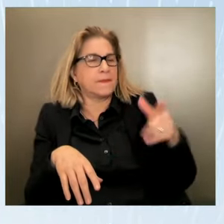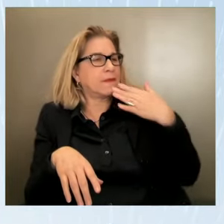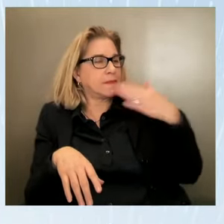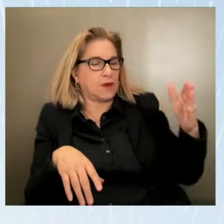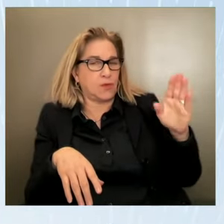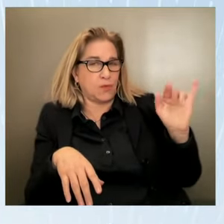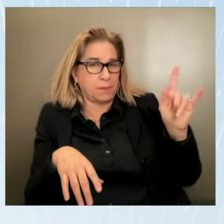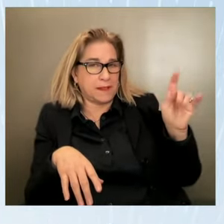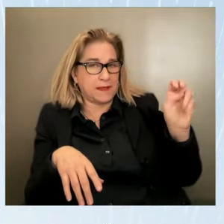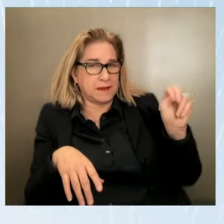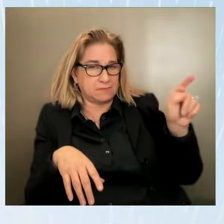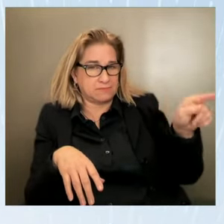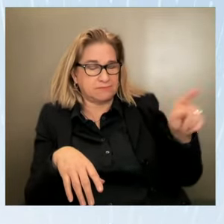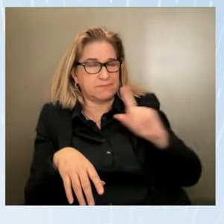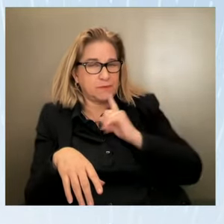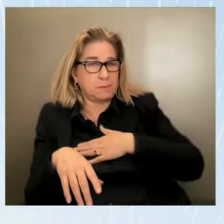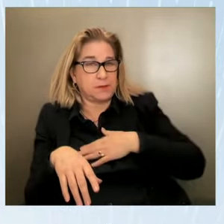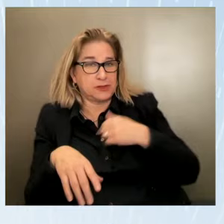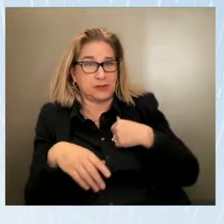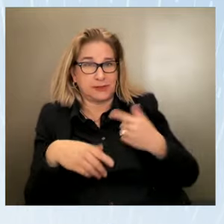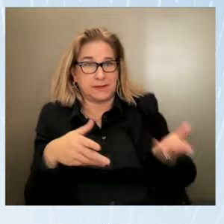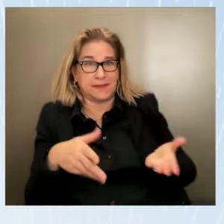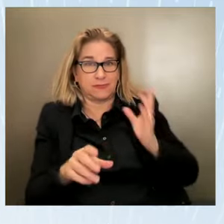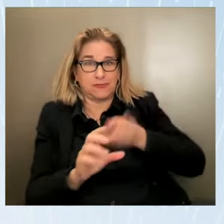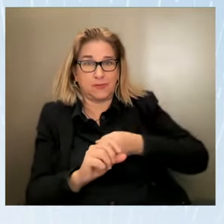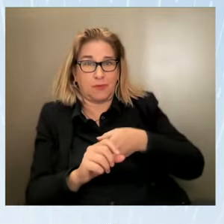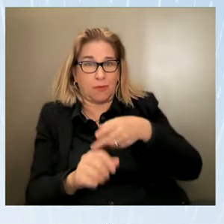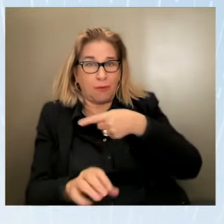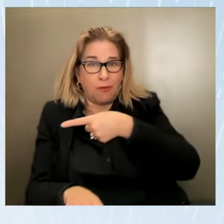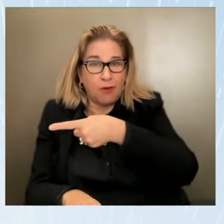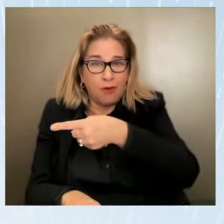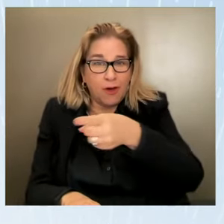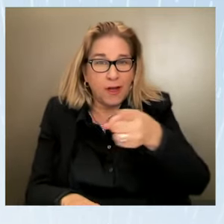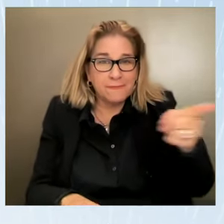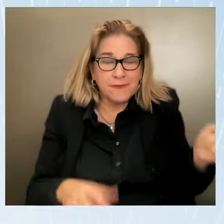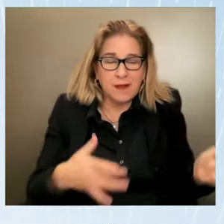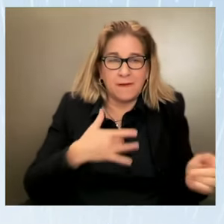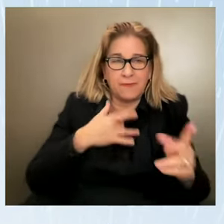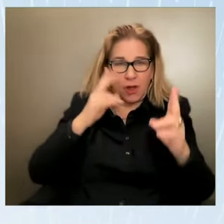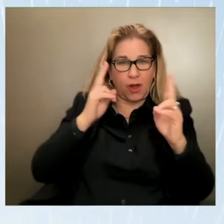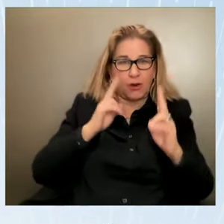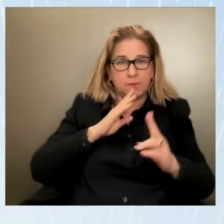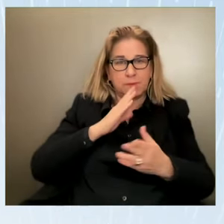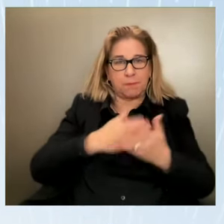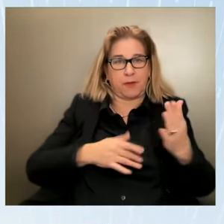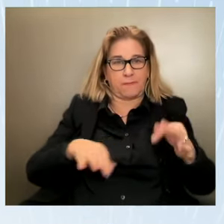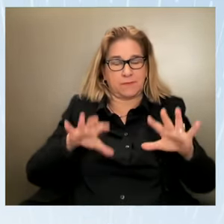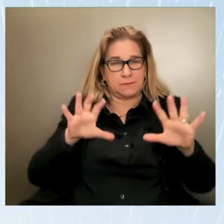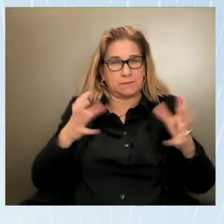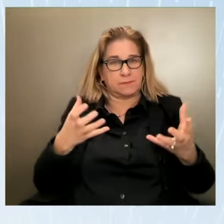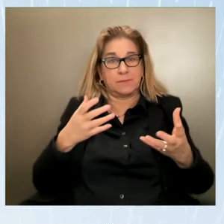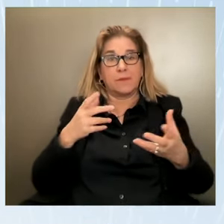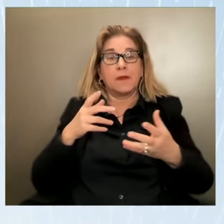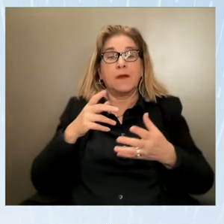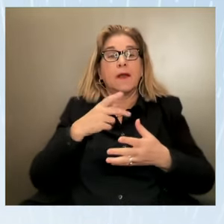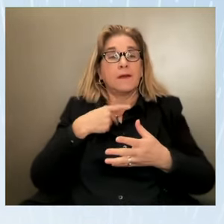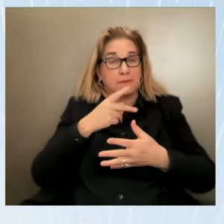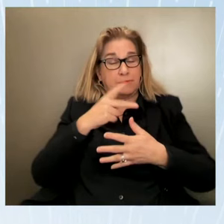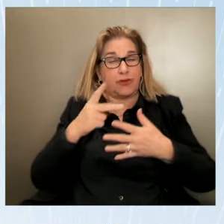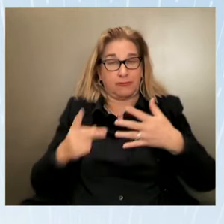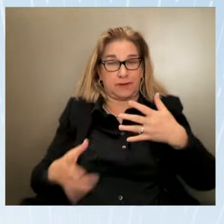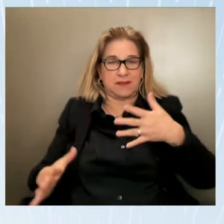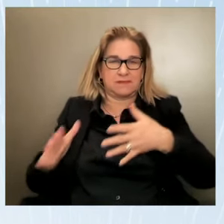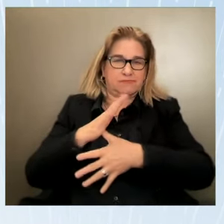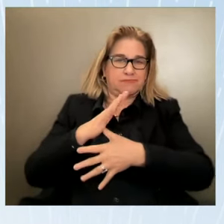be in an administration that has prioritized these issues as highly as it has.